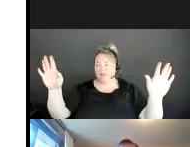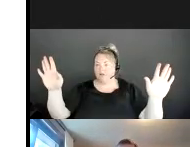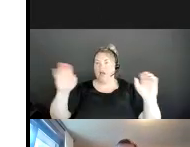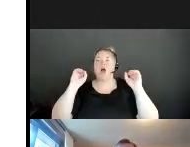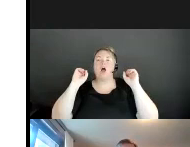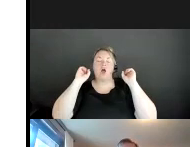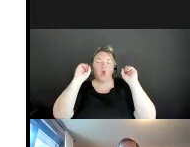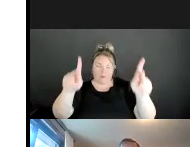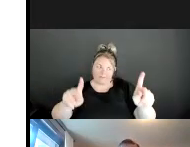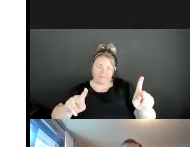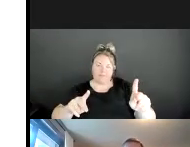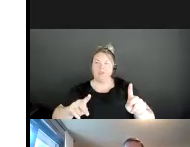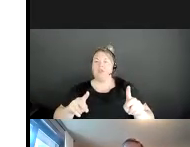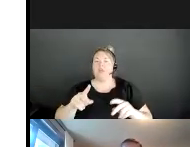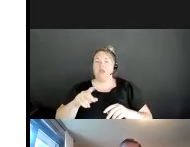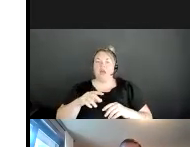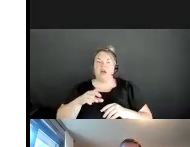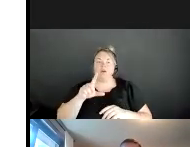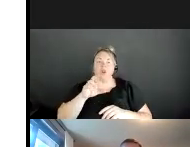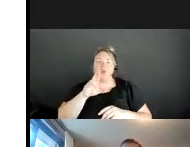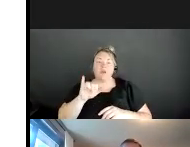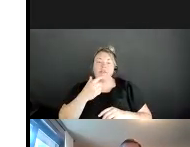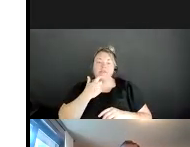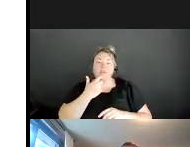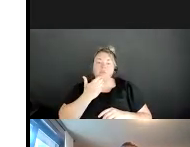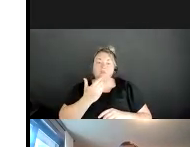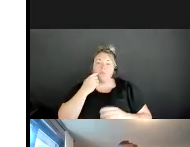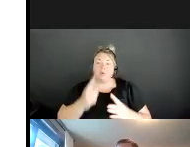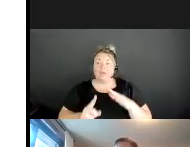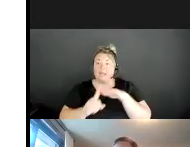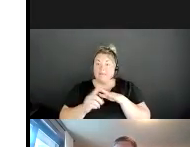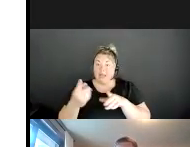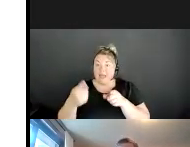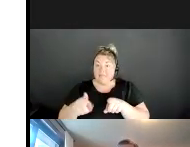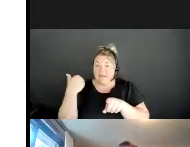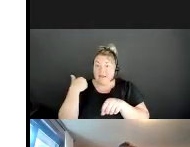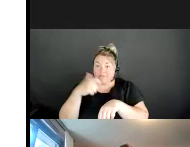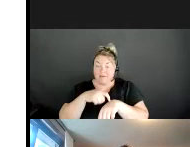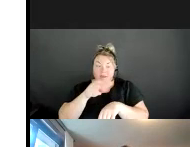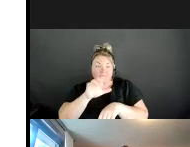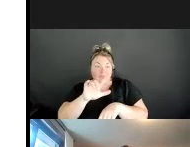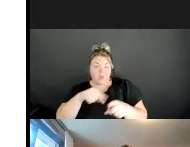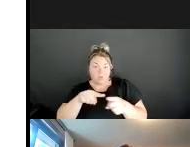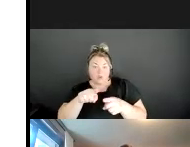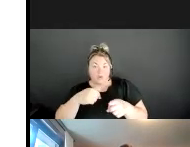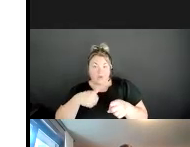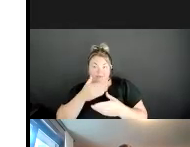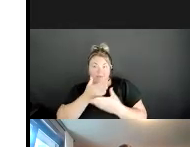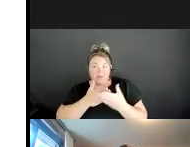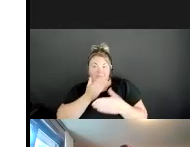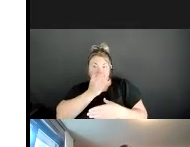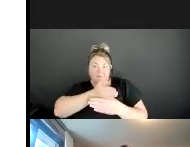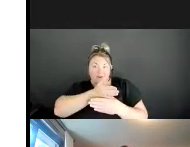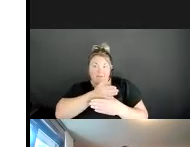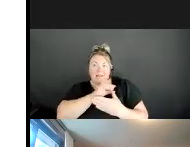Okay. And Lori, Thank you. thank you for bringing this up. This happened last time. Mel, when you had some interference, that was me trying to get ahead of